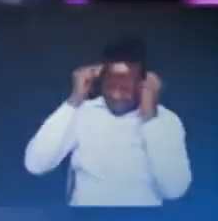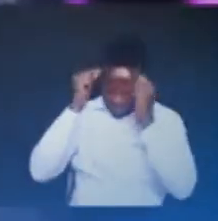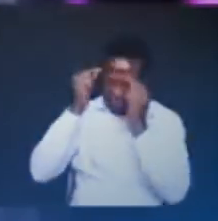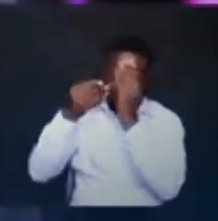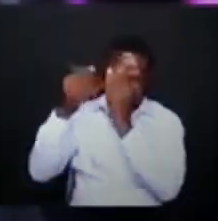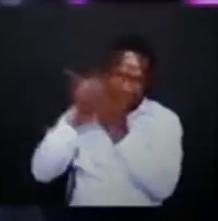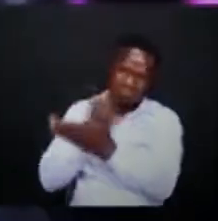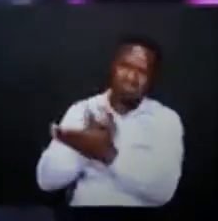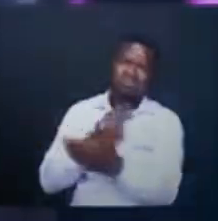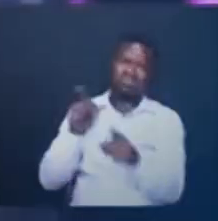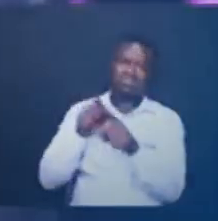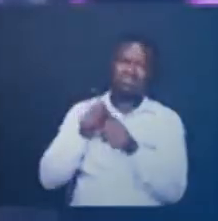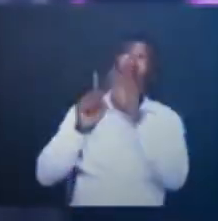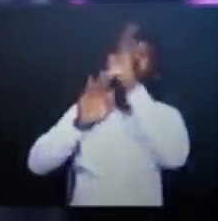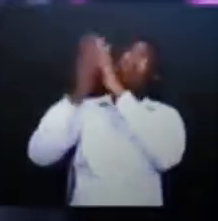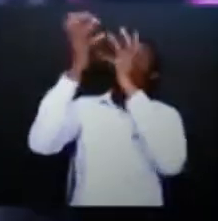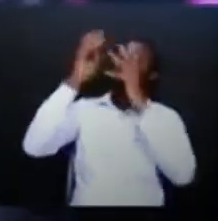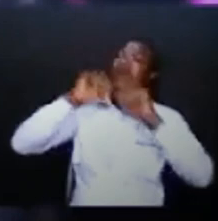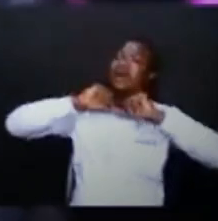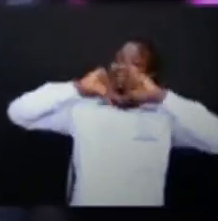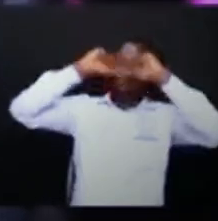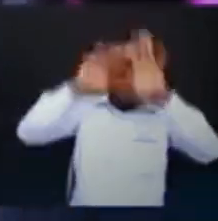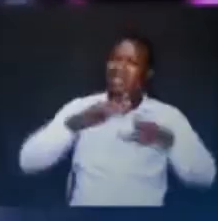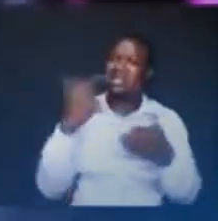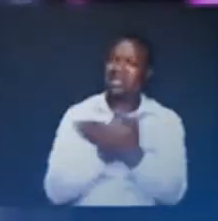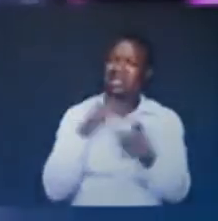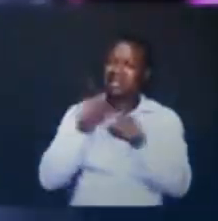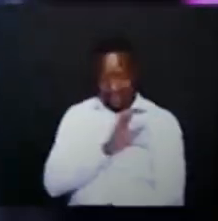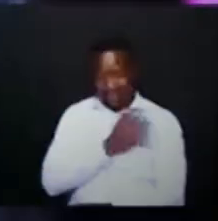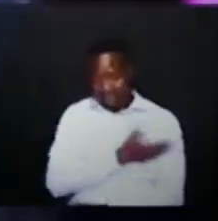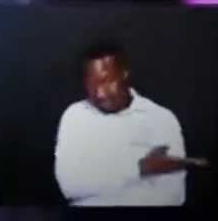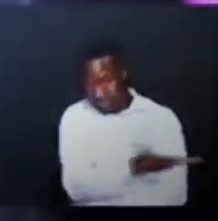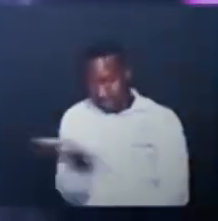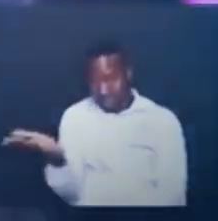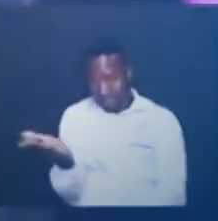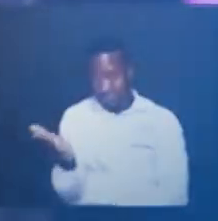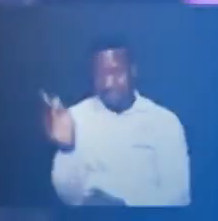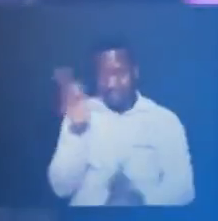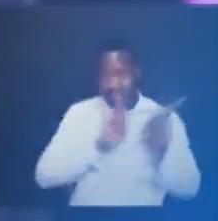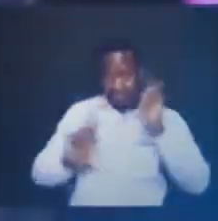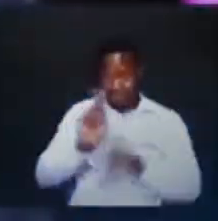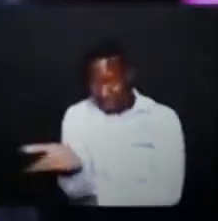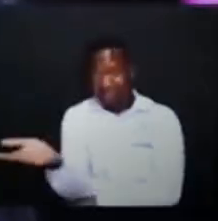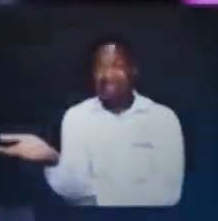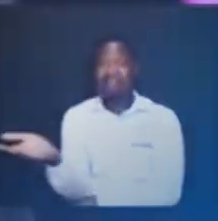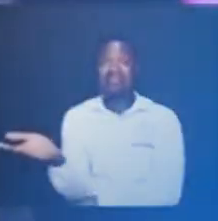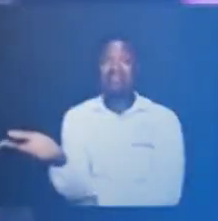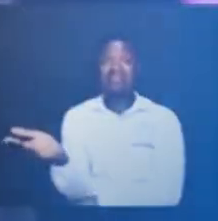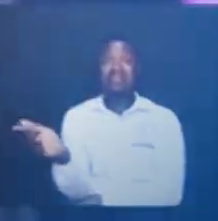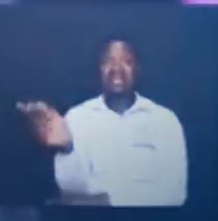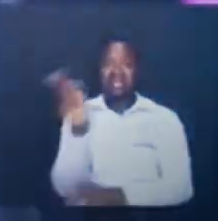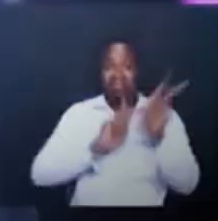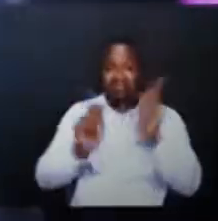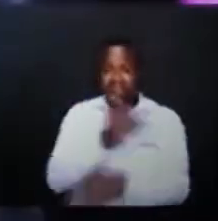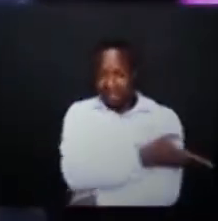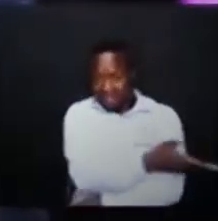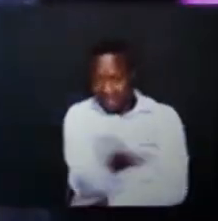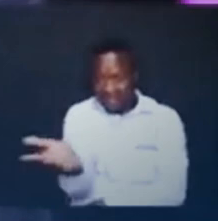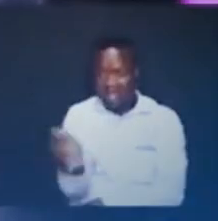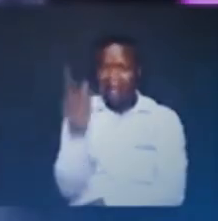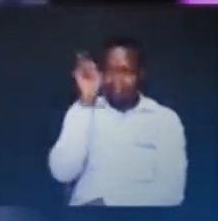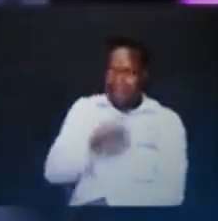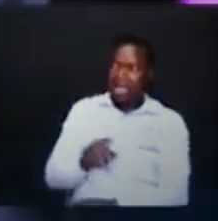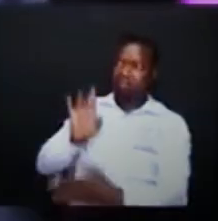Plans to bless us and not to harm us. But the citizenry should cooperate with